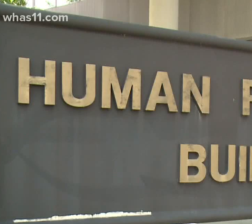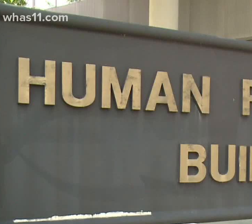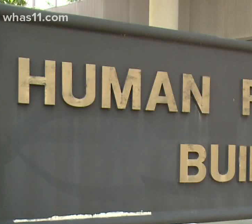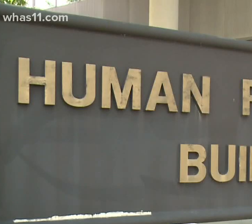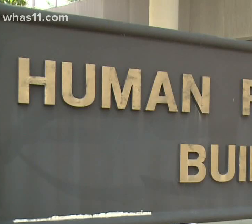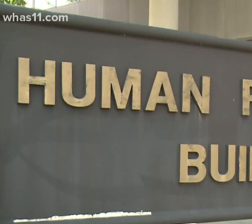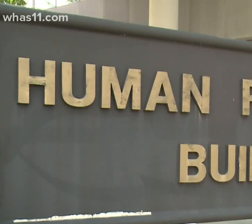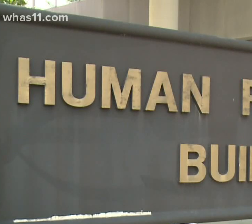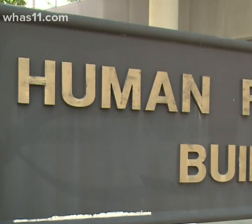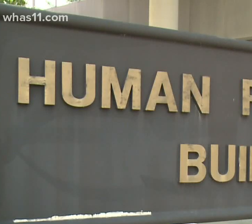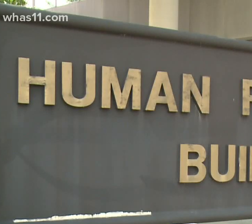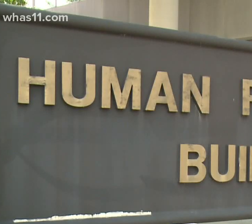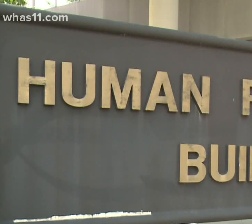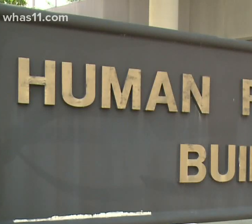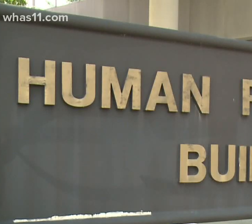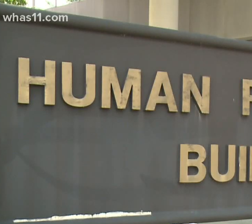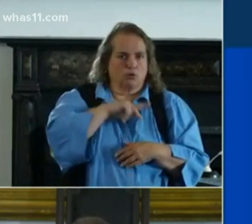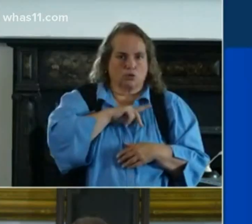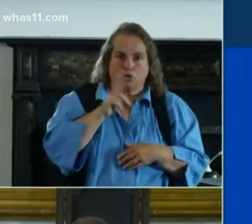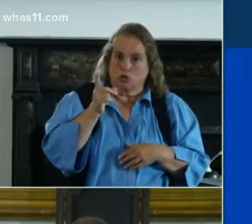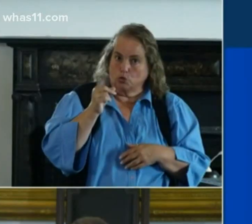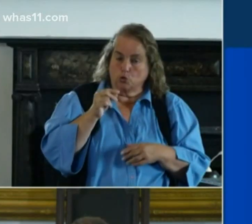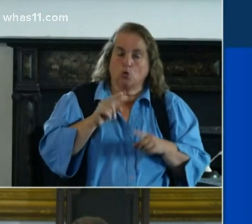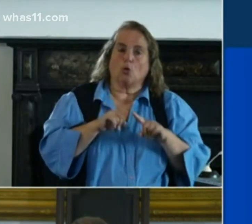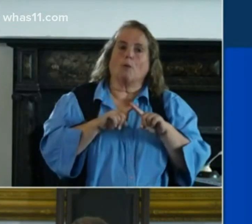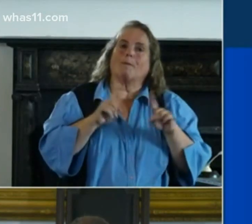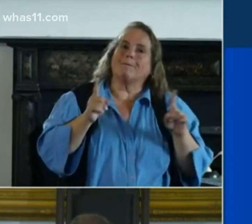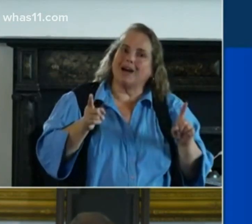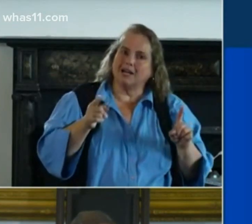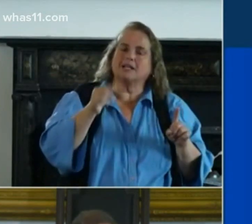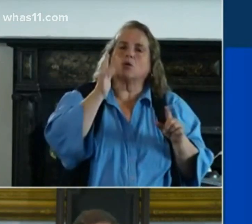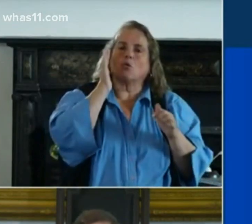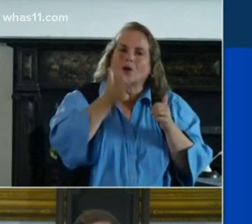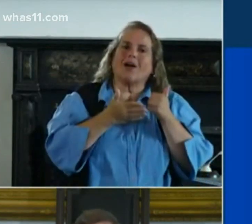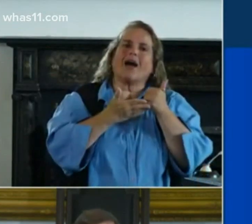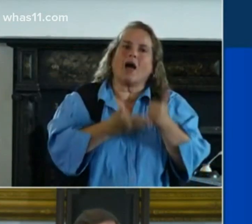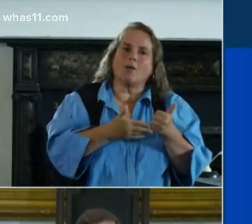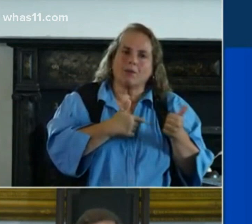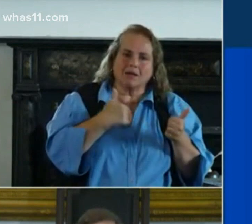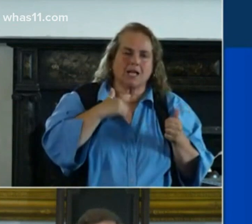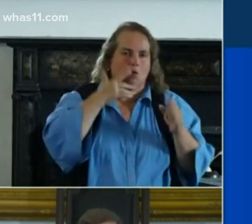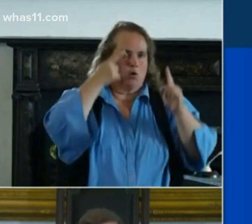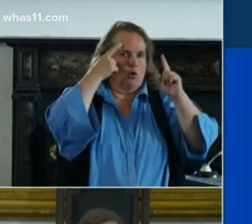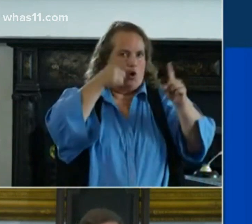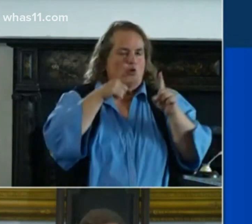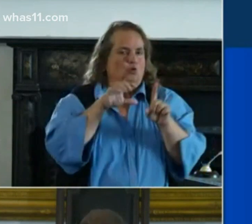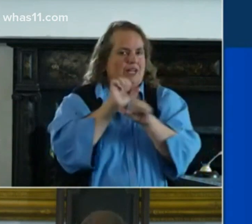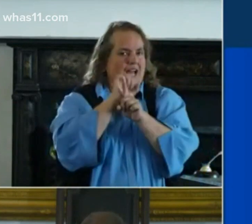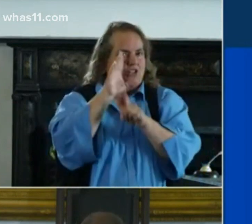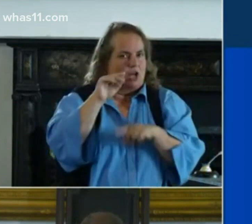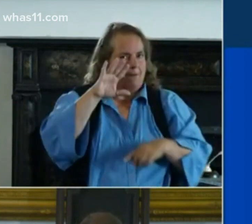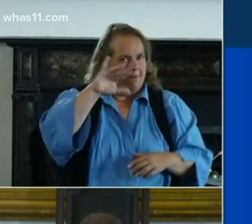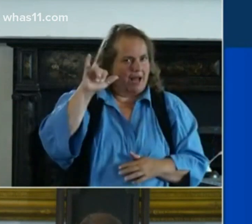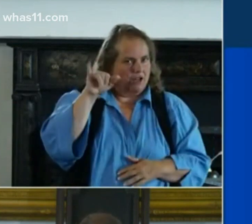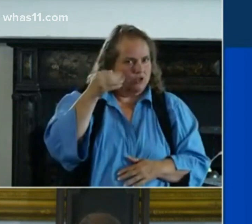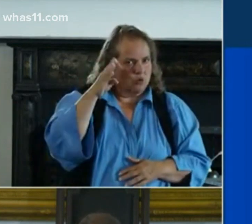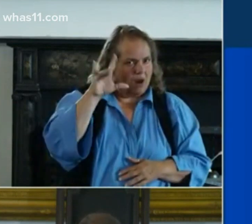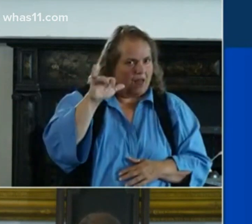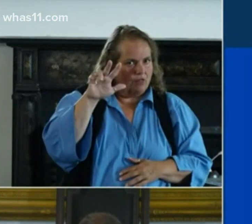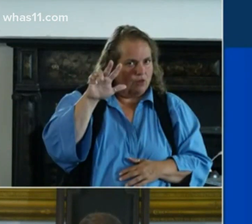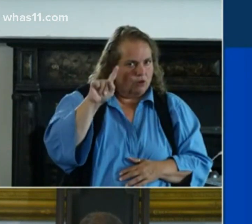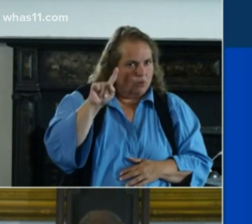and another 100 coming soon. It's going to help us, our goal to catch up by July the